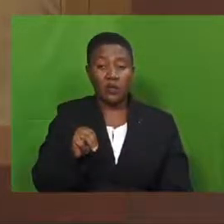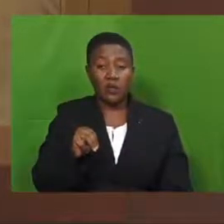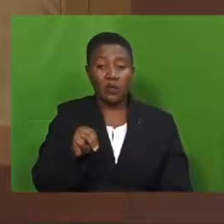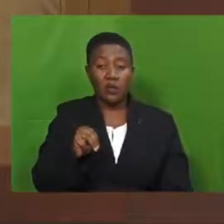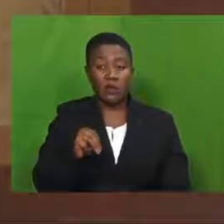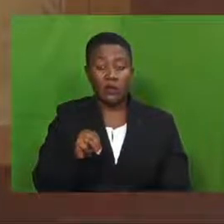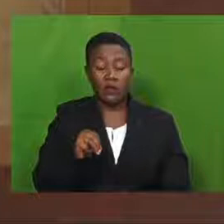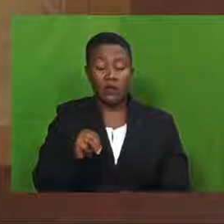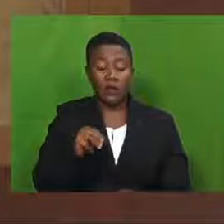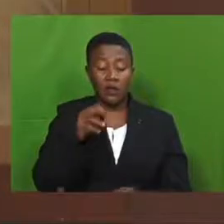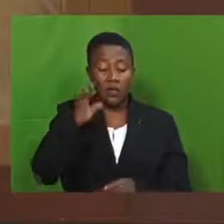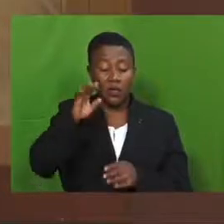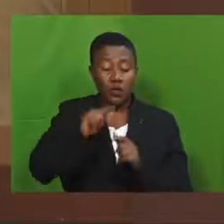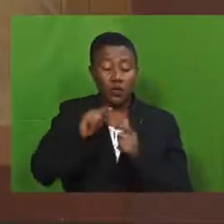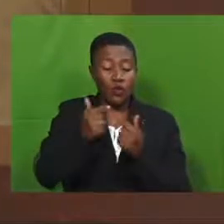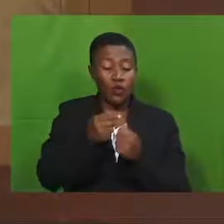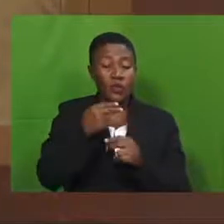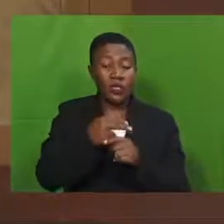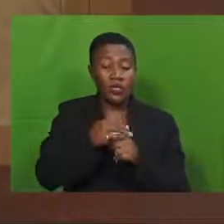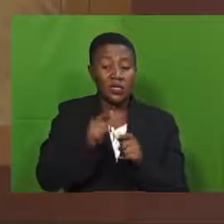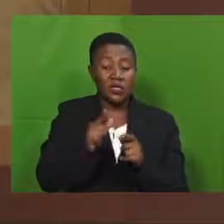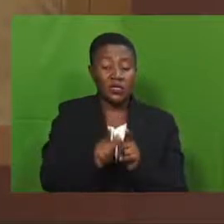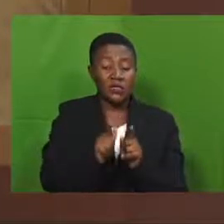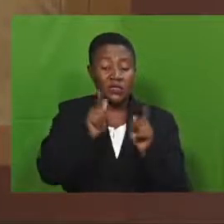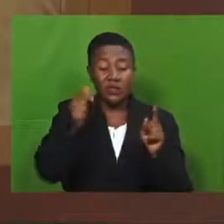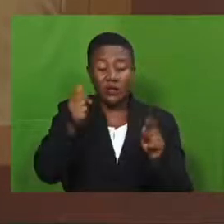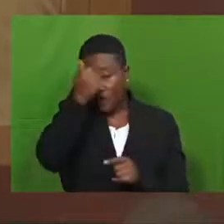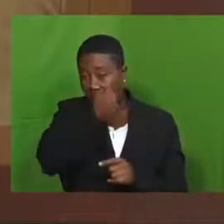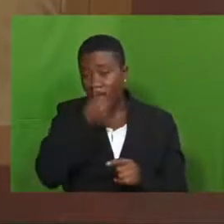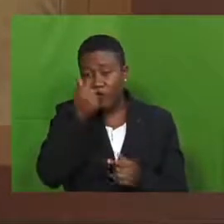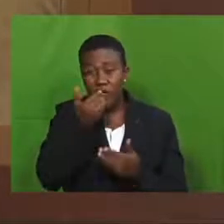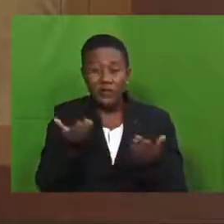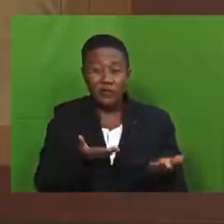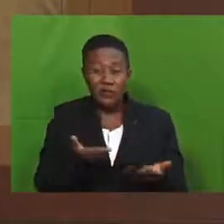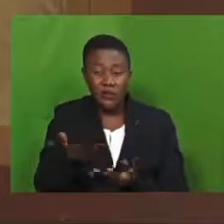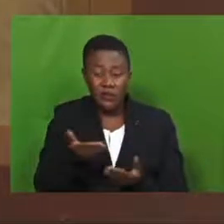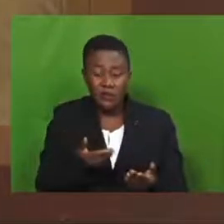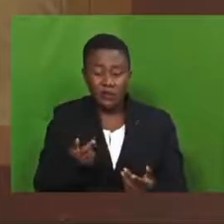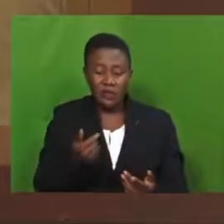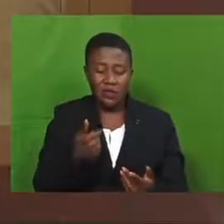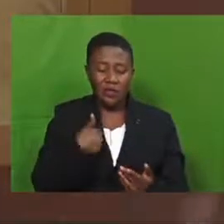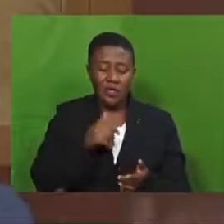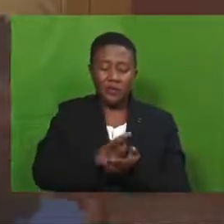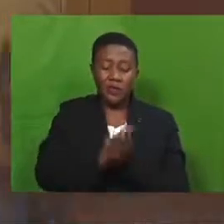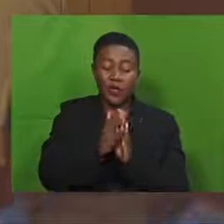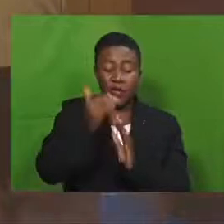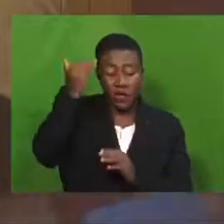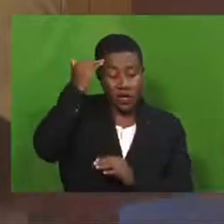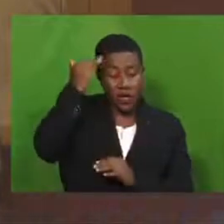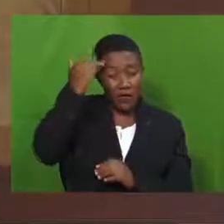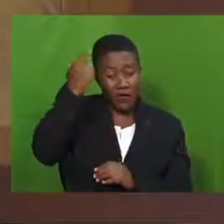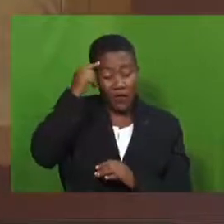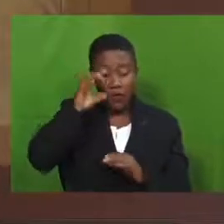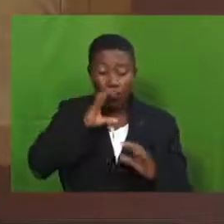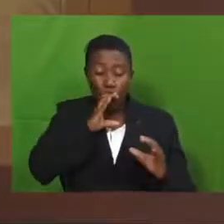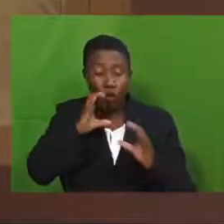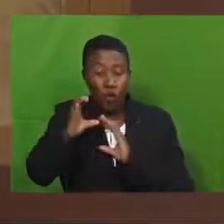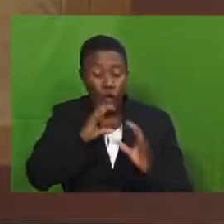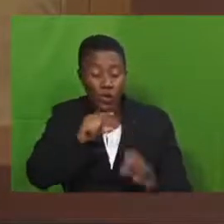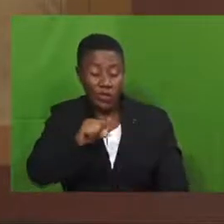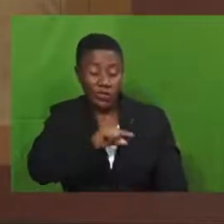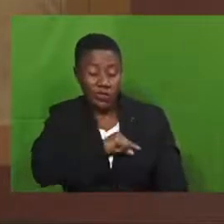General African Services. I headed the communication, gender, and advocacy